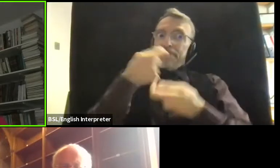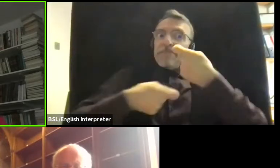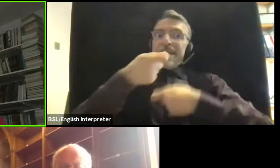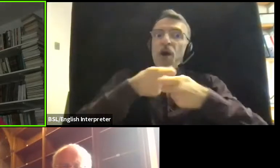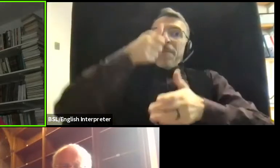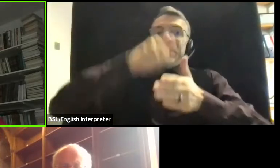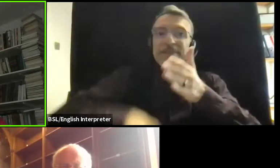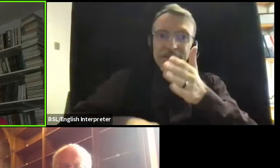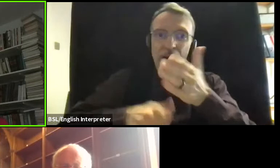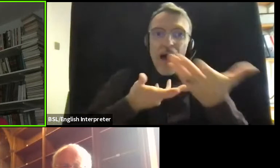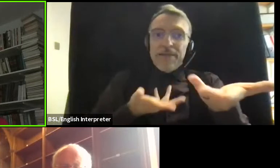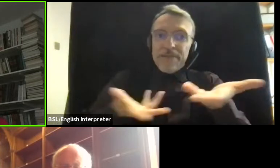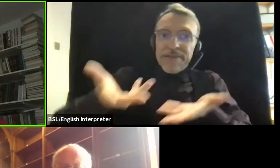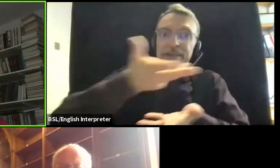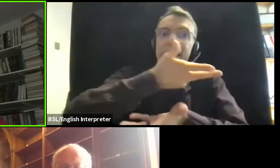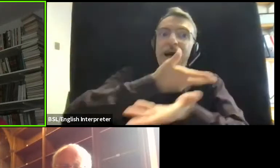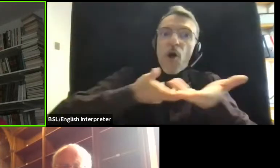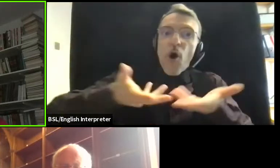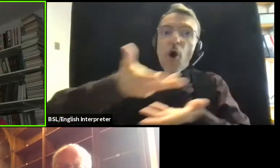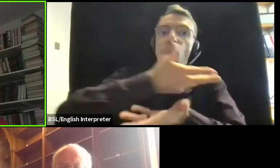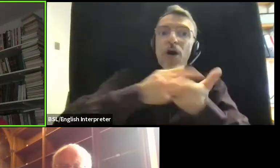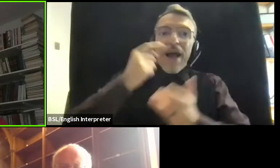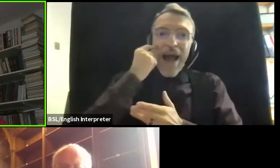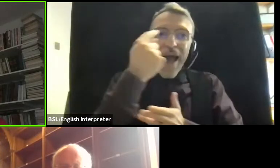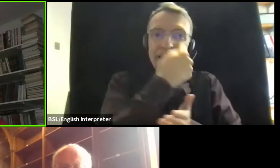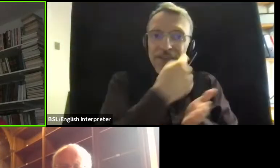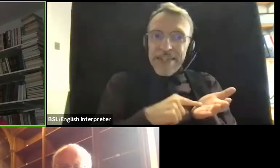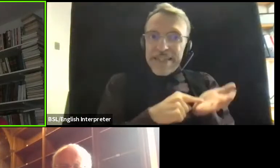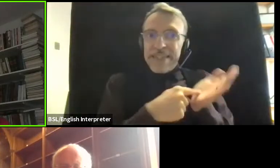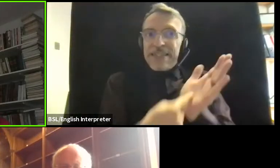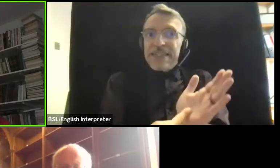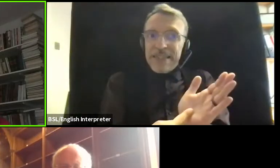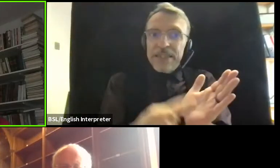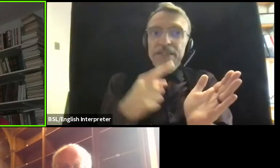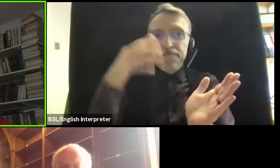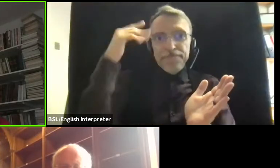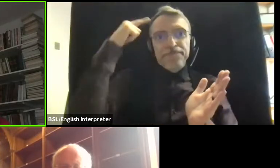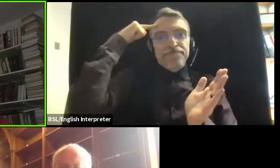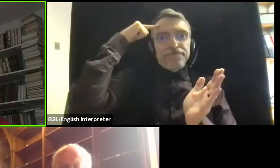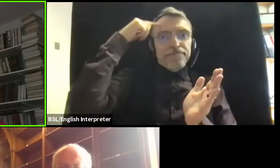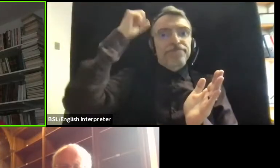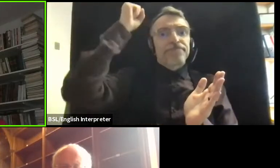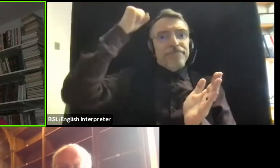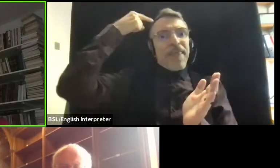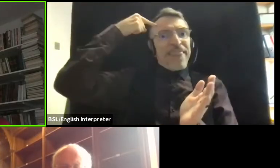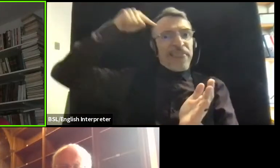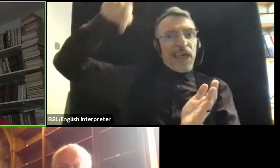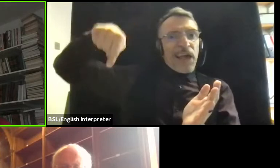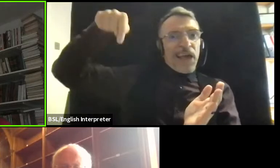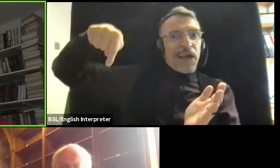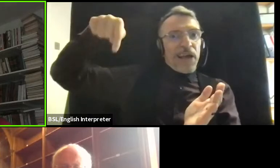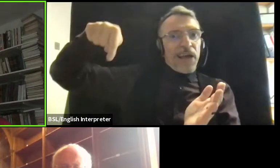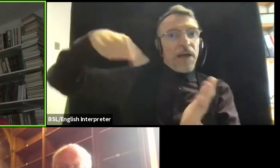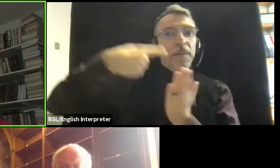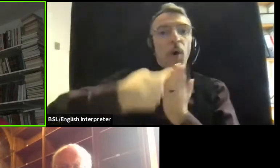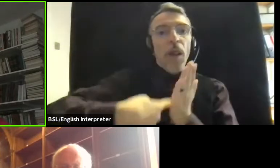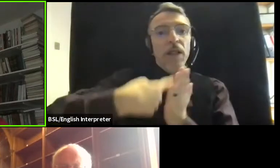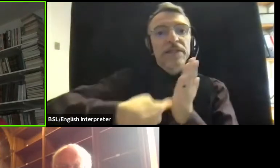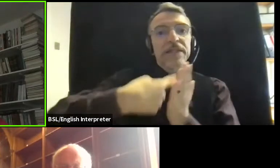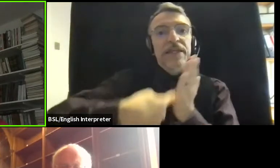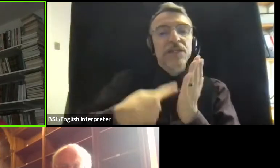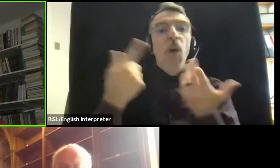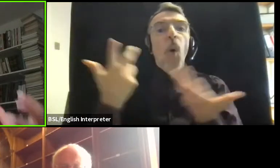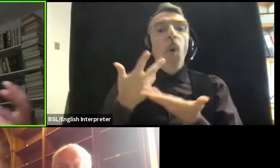of bringing forth the evidence, of bringing forth the mindful policies, of revealing where our blind